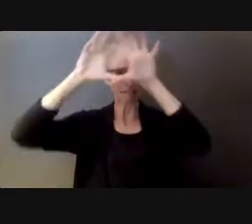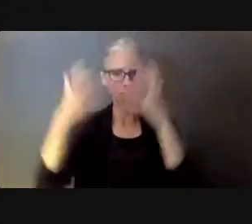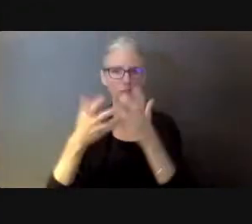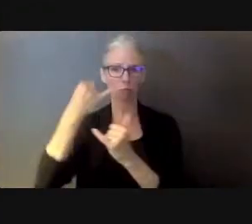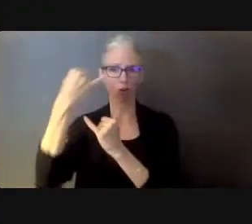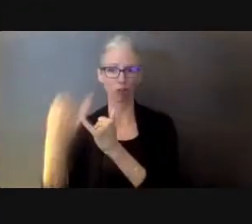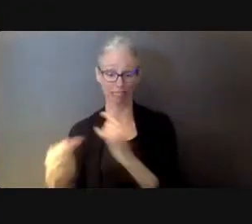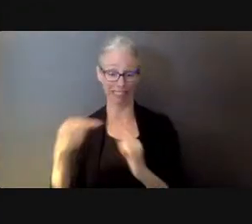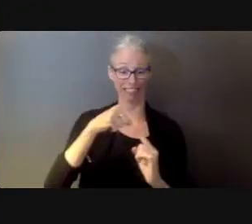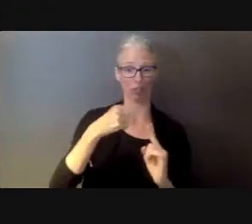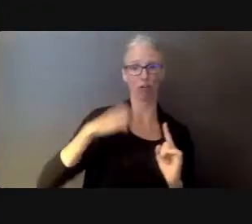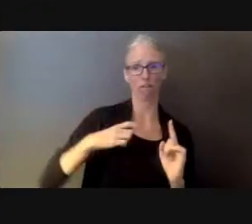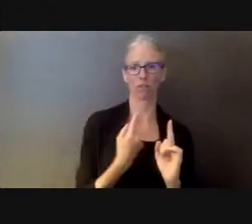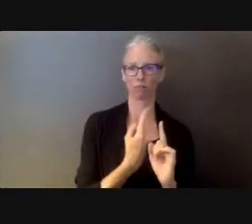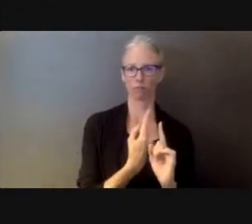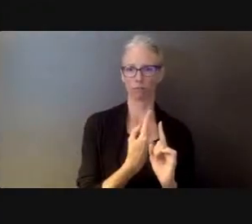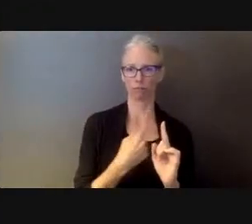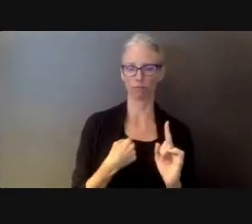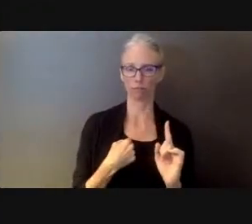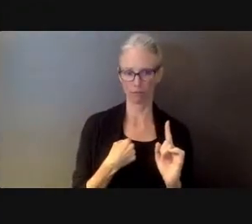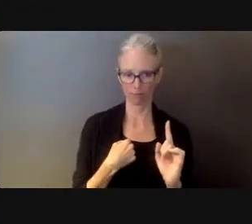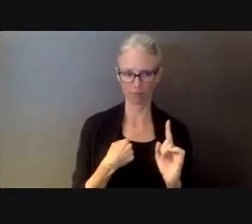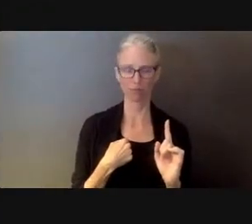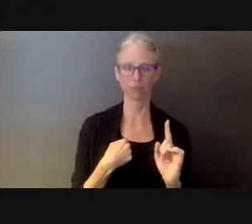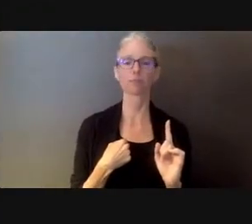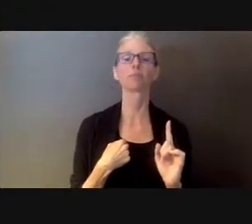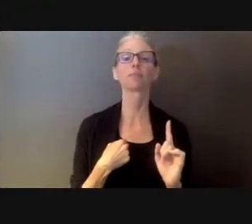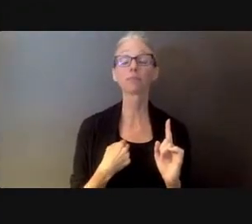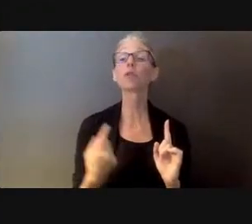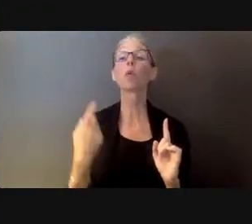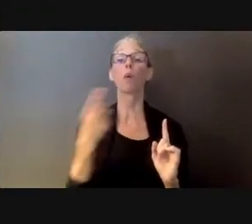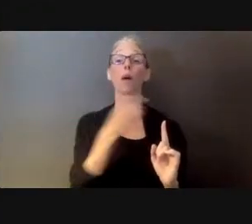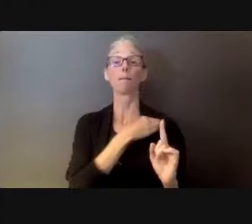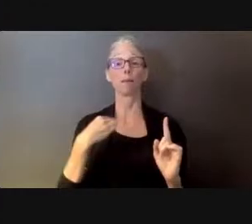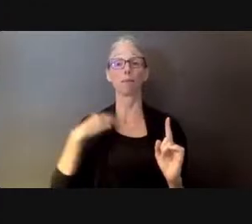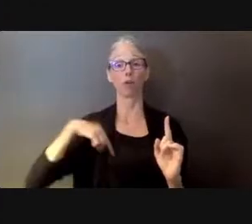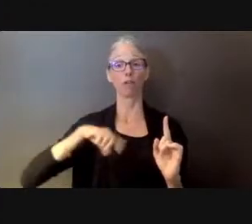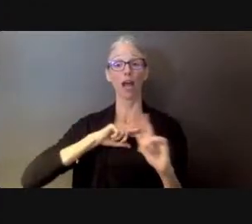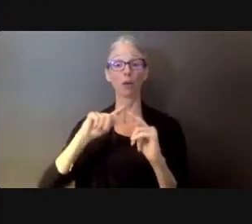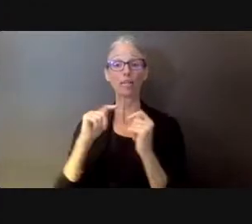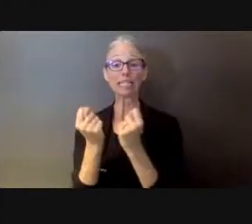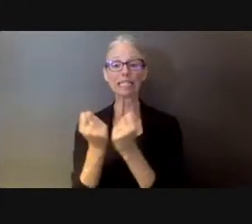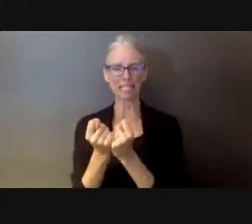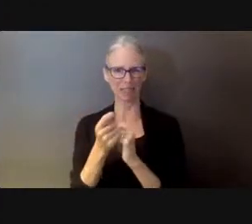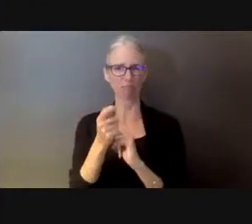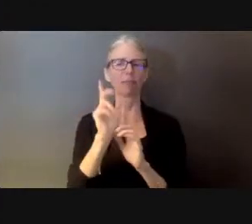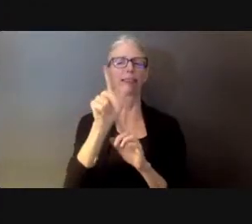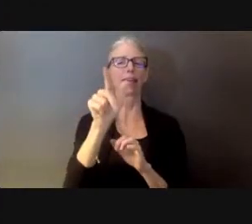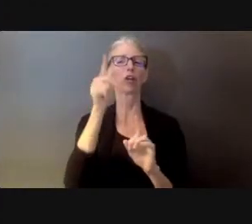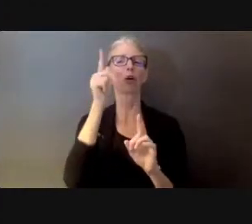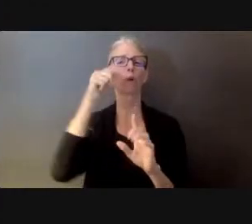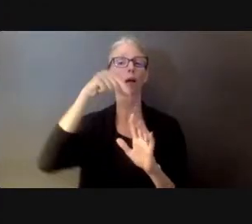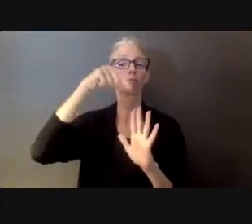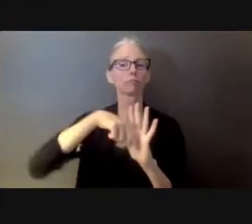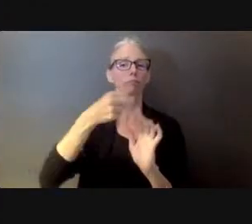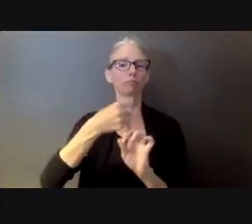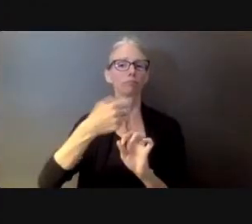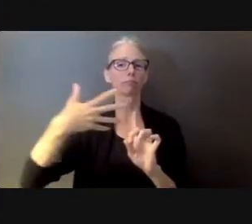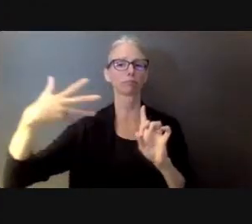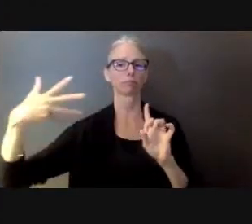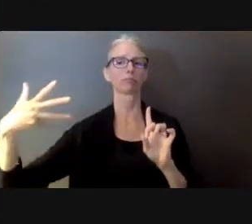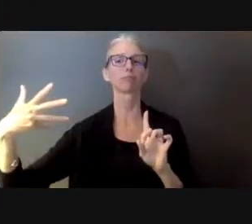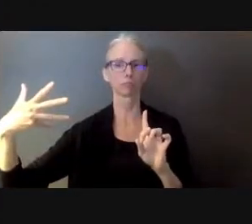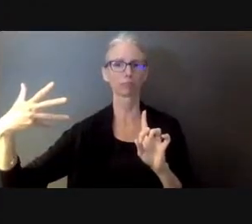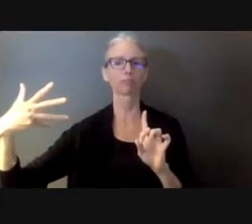that Yashoda Sharma, one of the members of our team, is going to go into more detail about later on. She's going to summarize some of